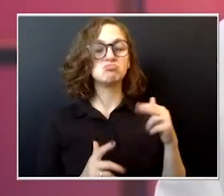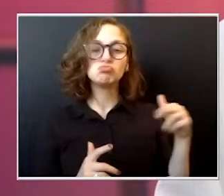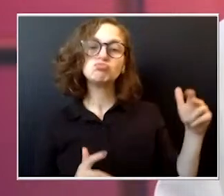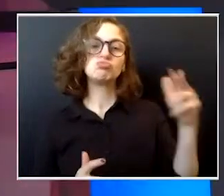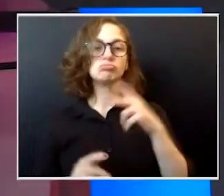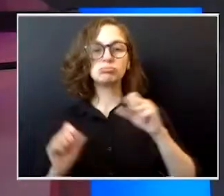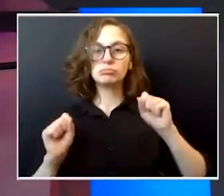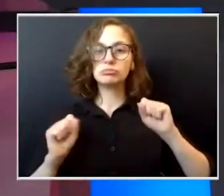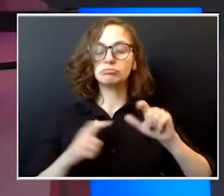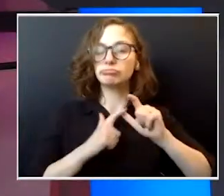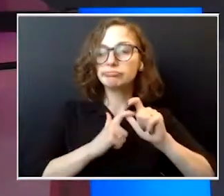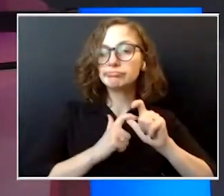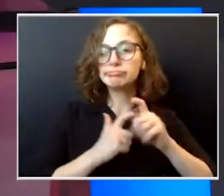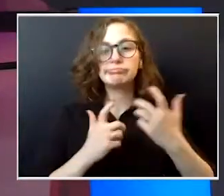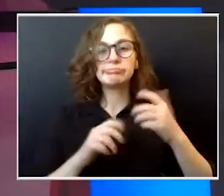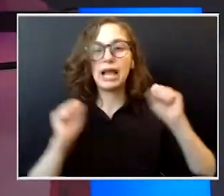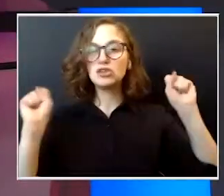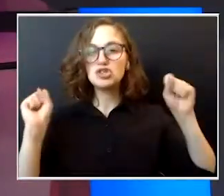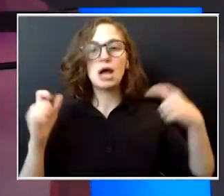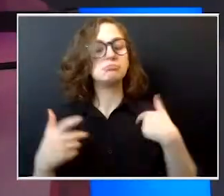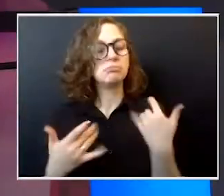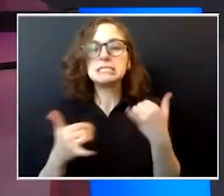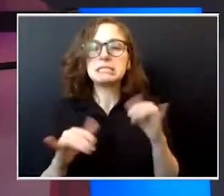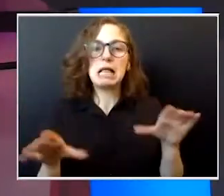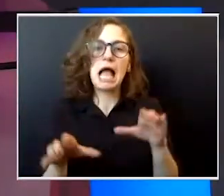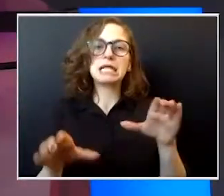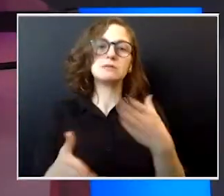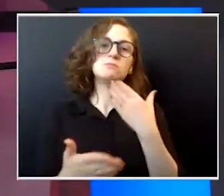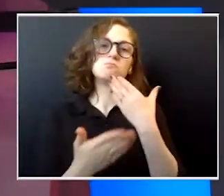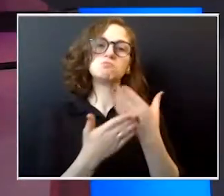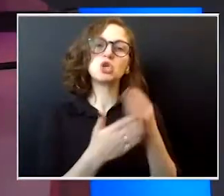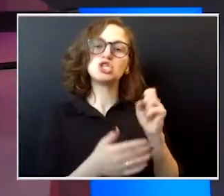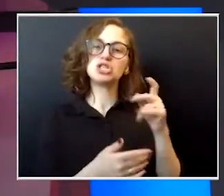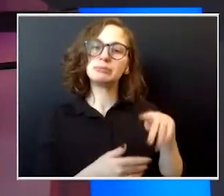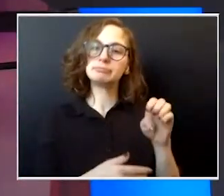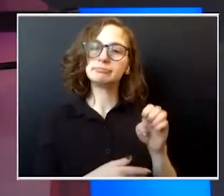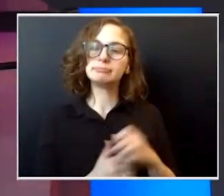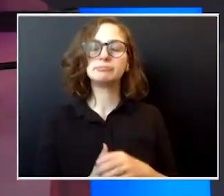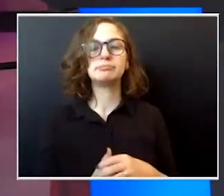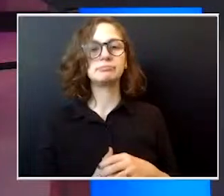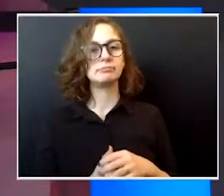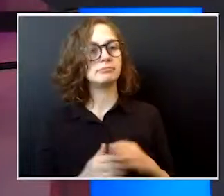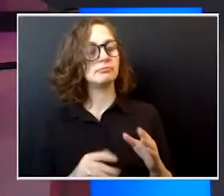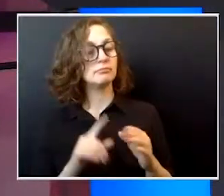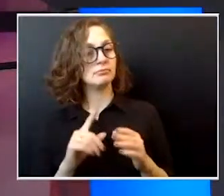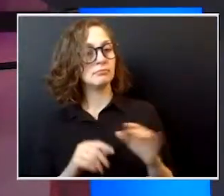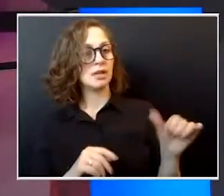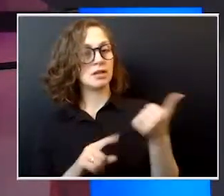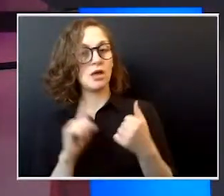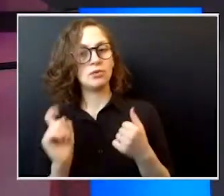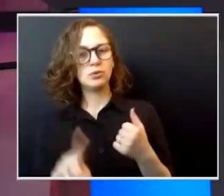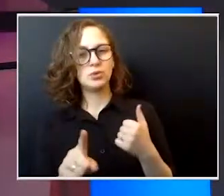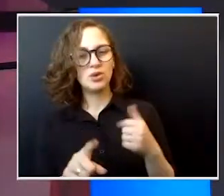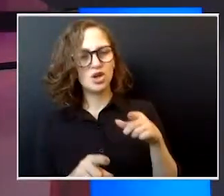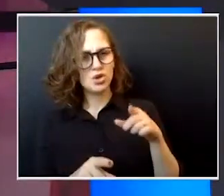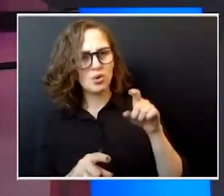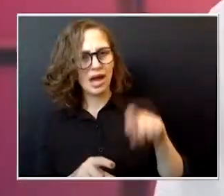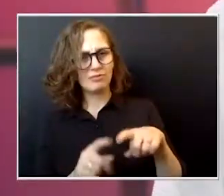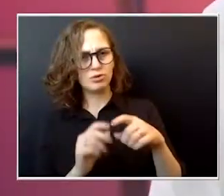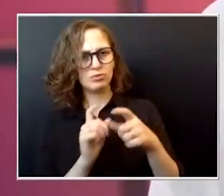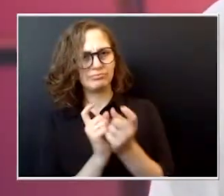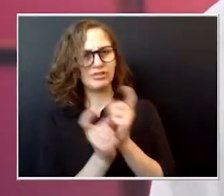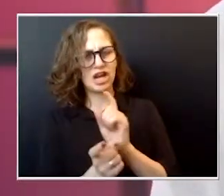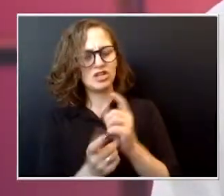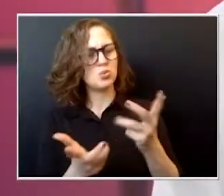shape. Marie wants to know if you've had to avoid any foods, or have you changed your diet since all this? That's a good